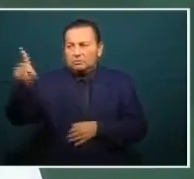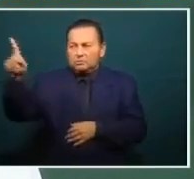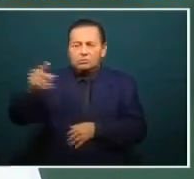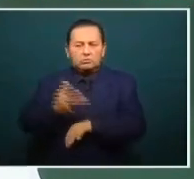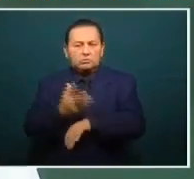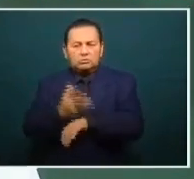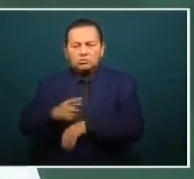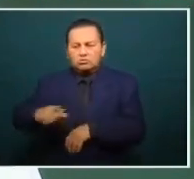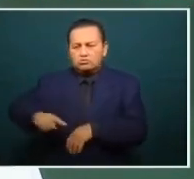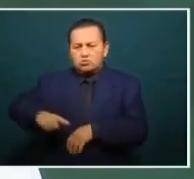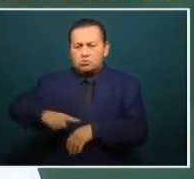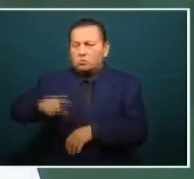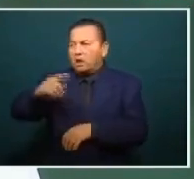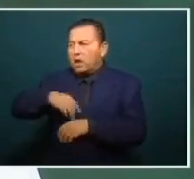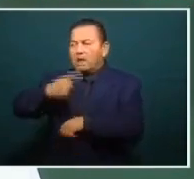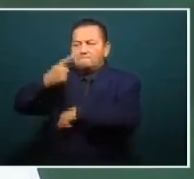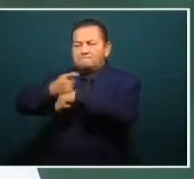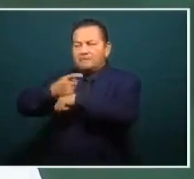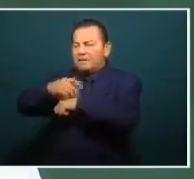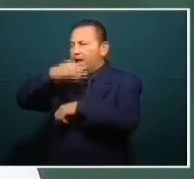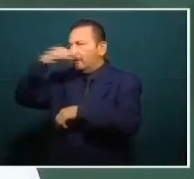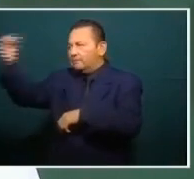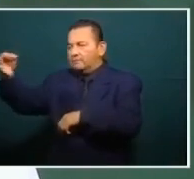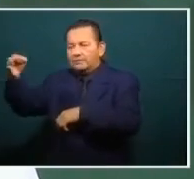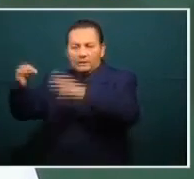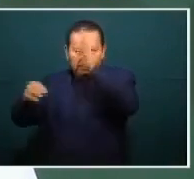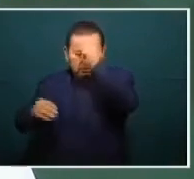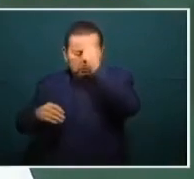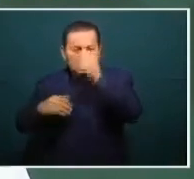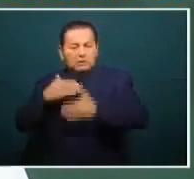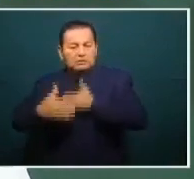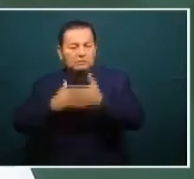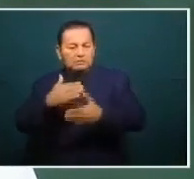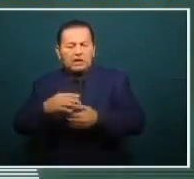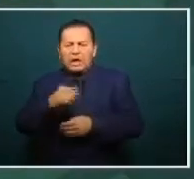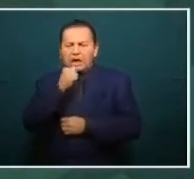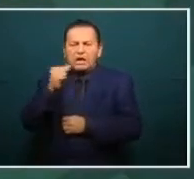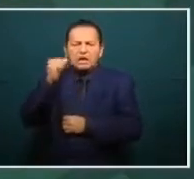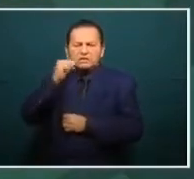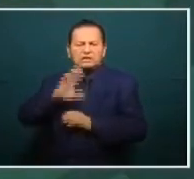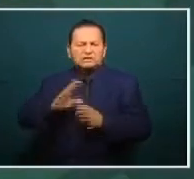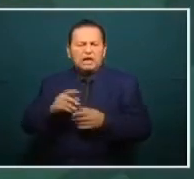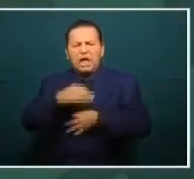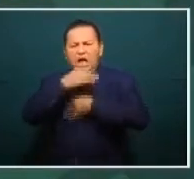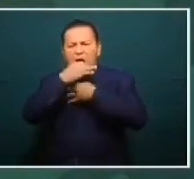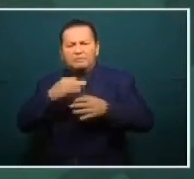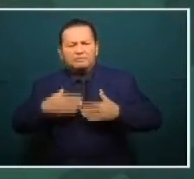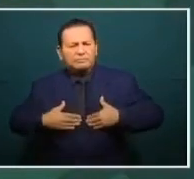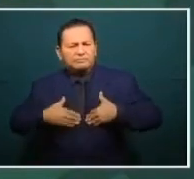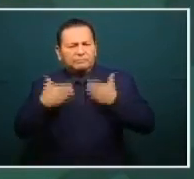So we're going to make a official information to the U.S.